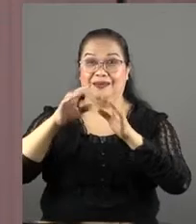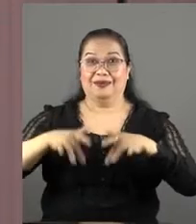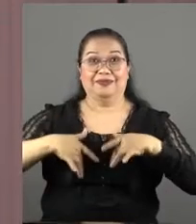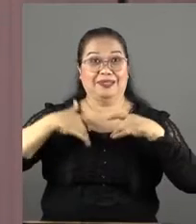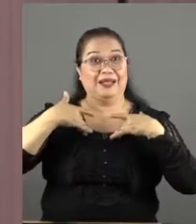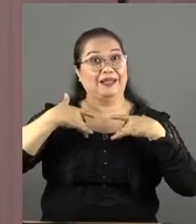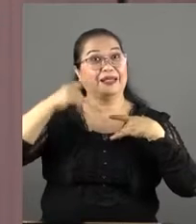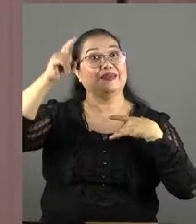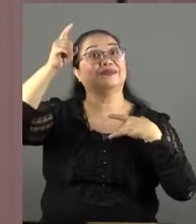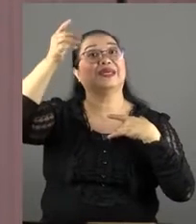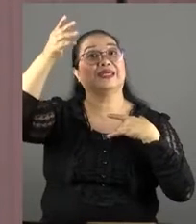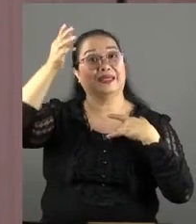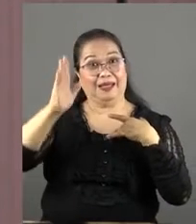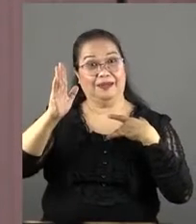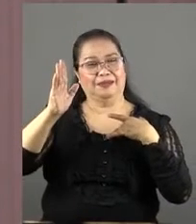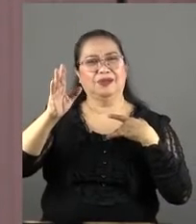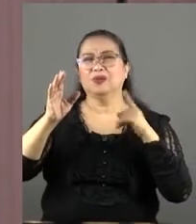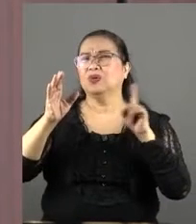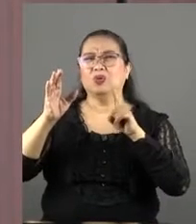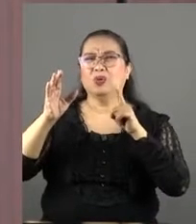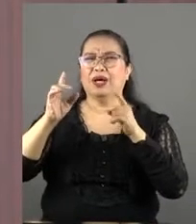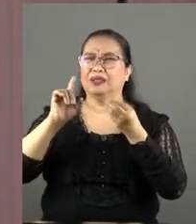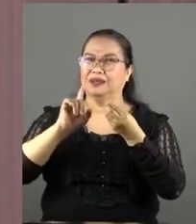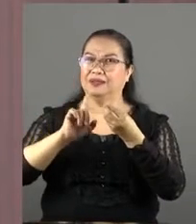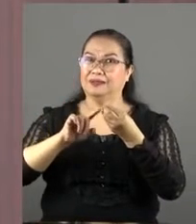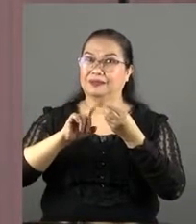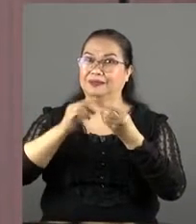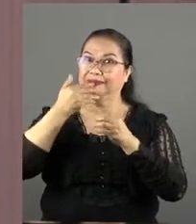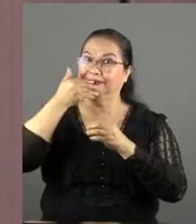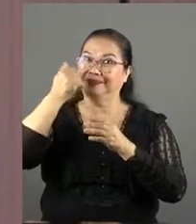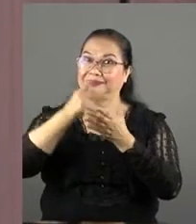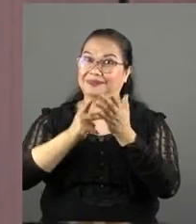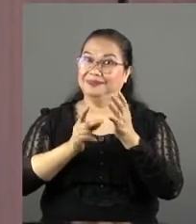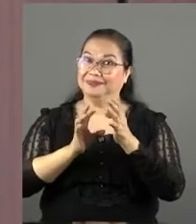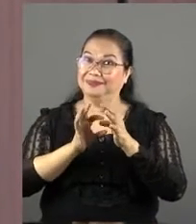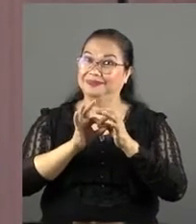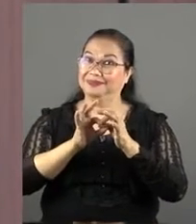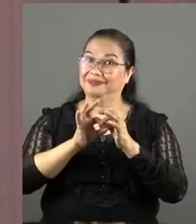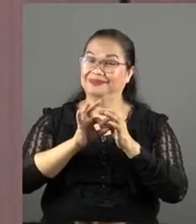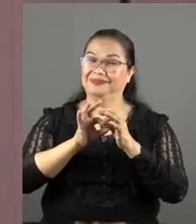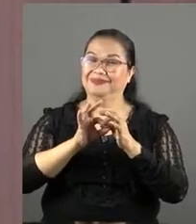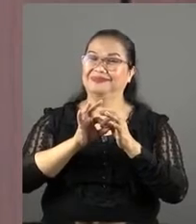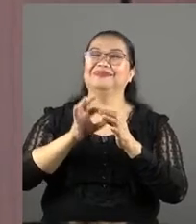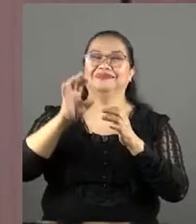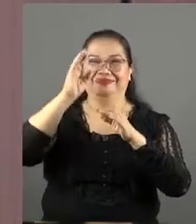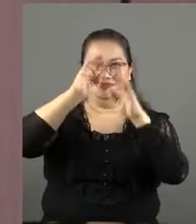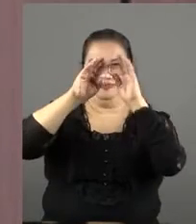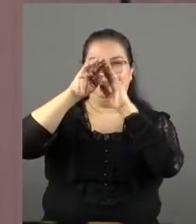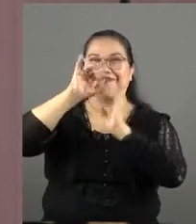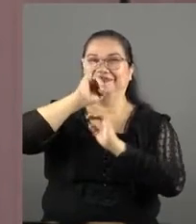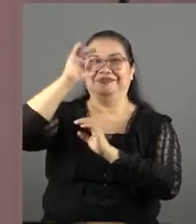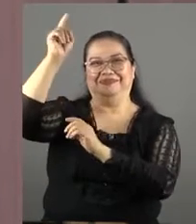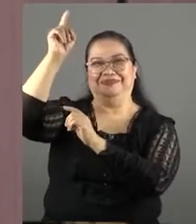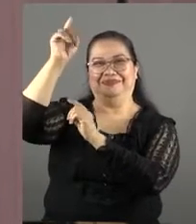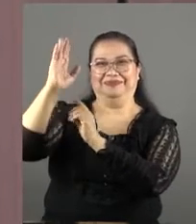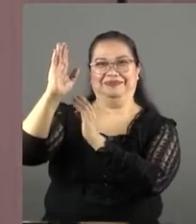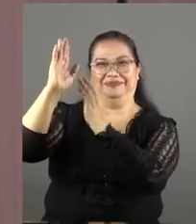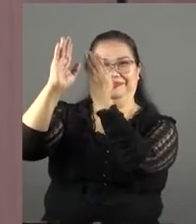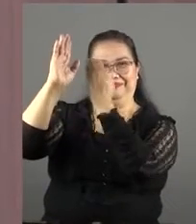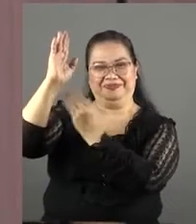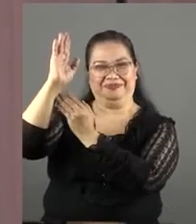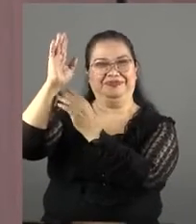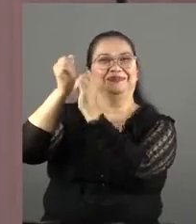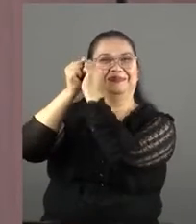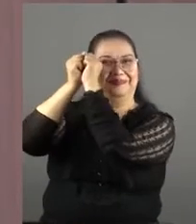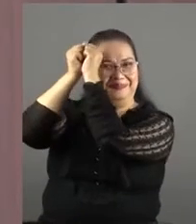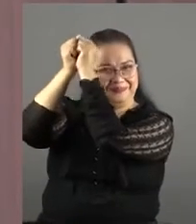living God. What is he saying? The best part of heaven is God. The best part of heaven is being